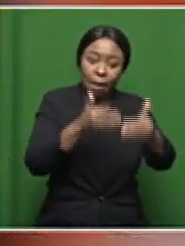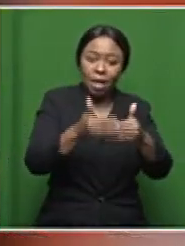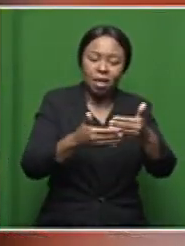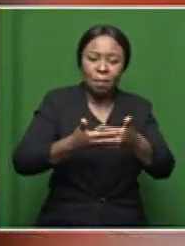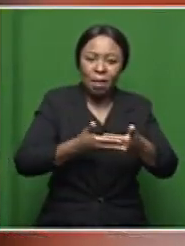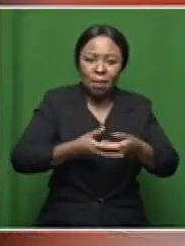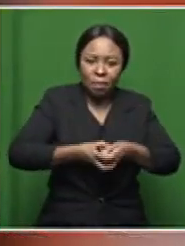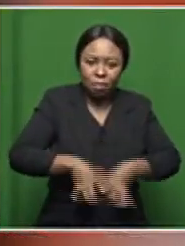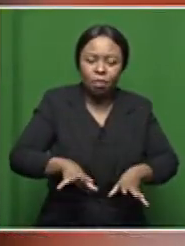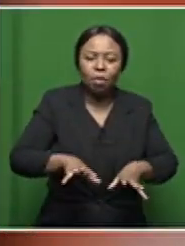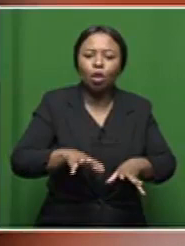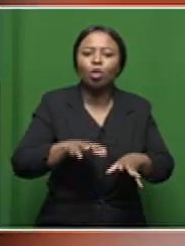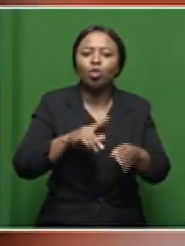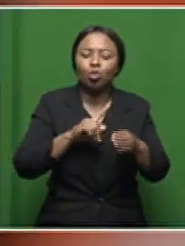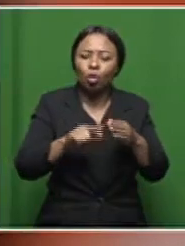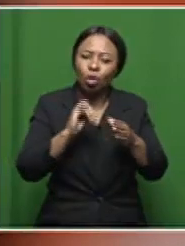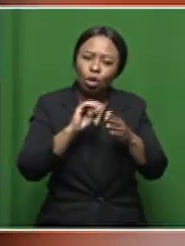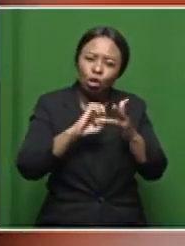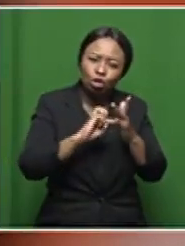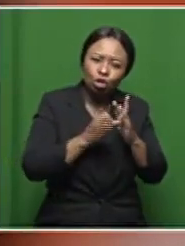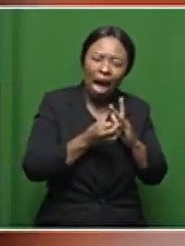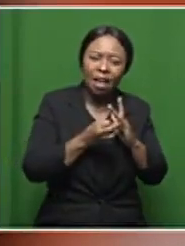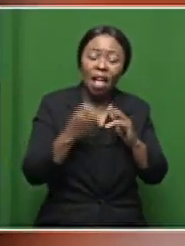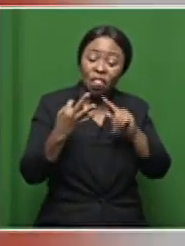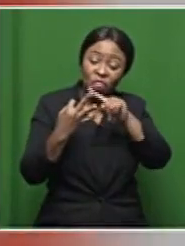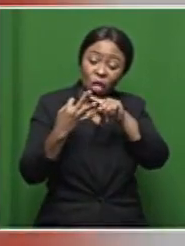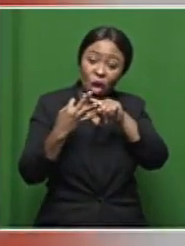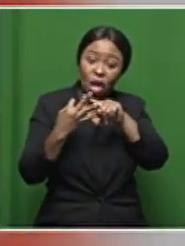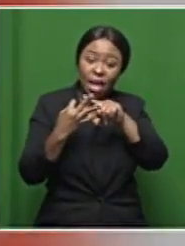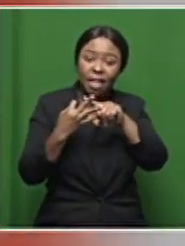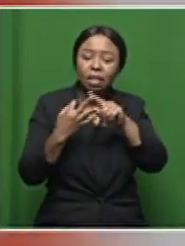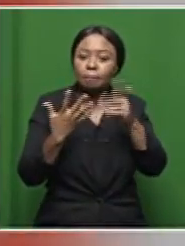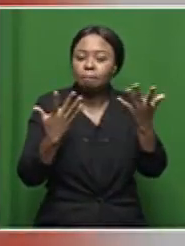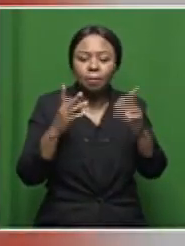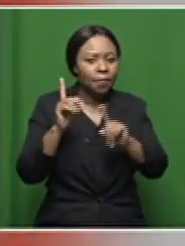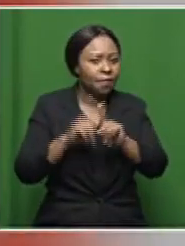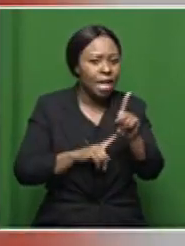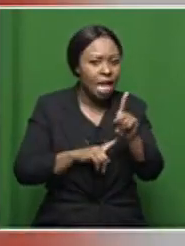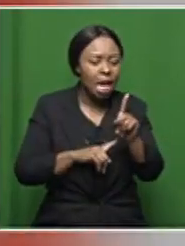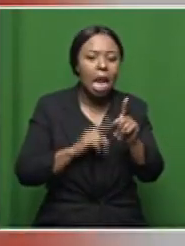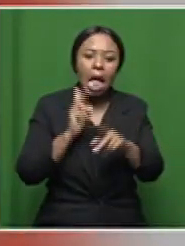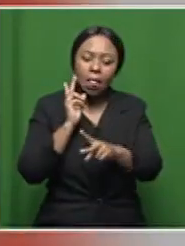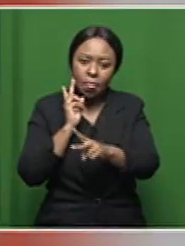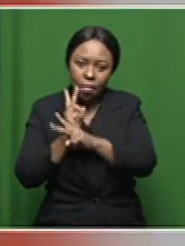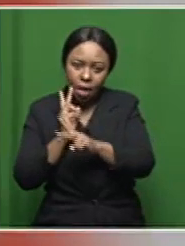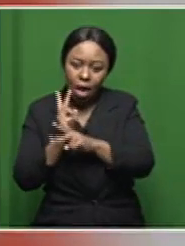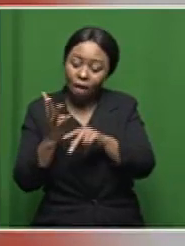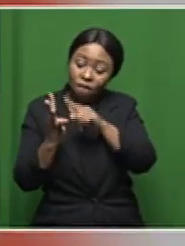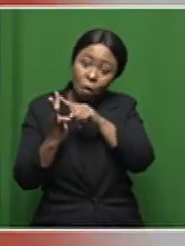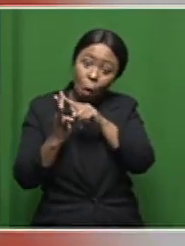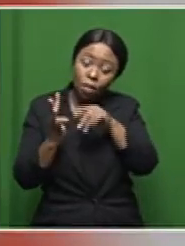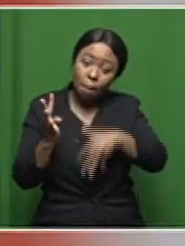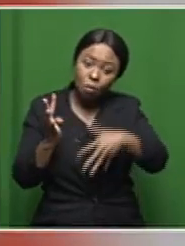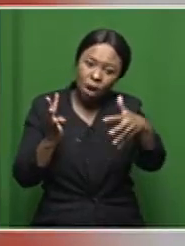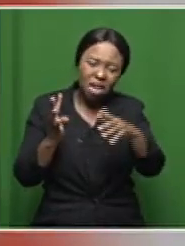they tried the seclage during the third pregnancy. It failed. They tried it again during the fourth pregnancy.